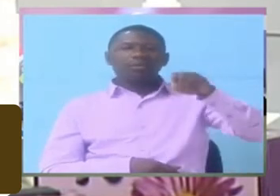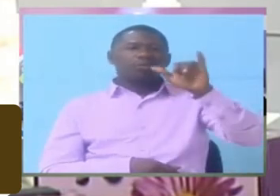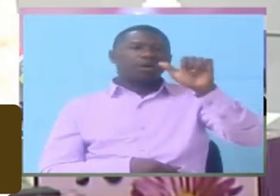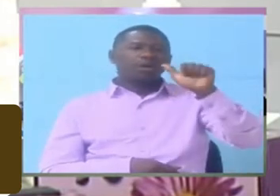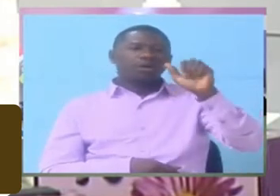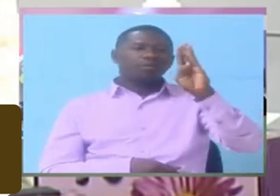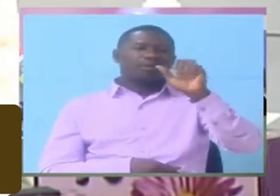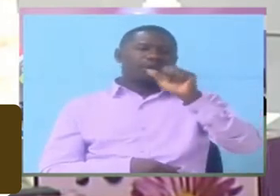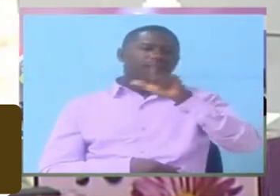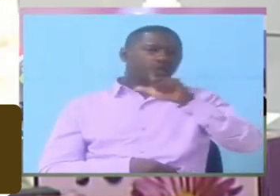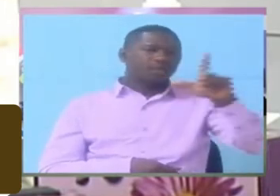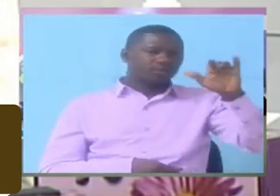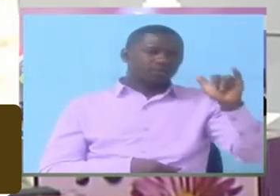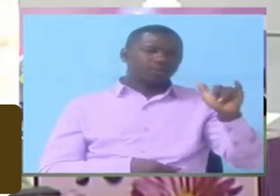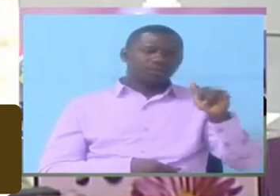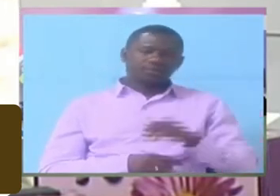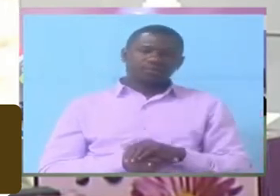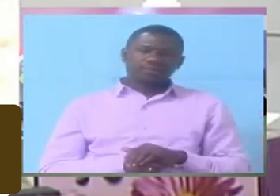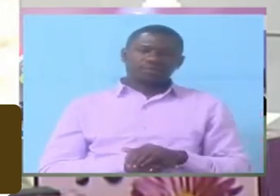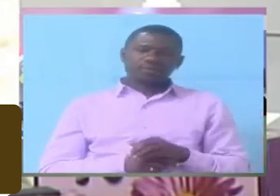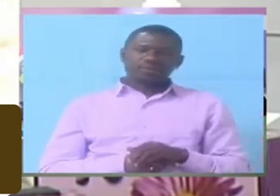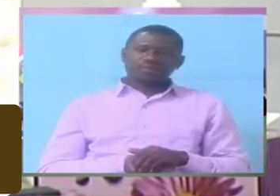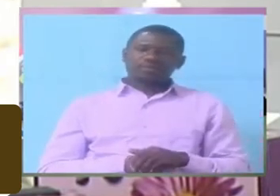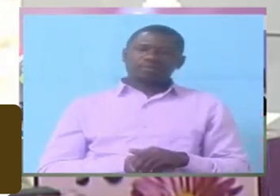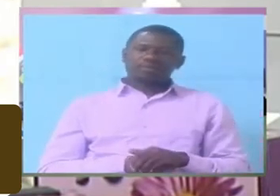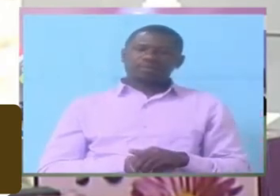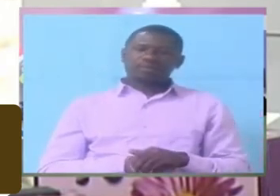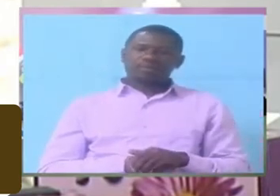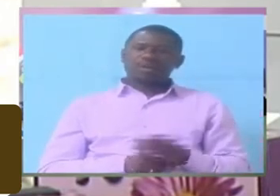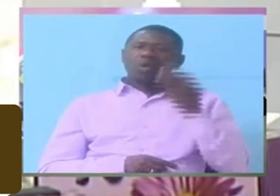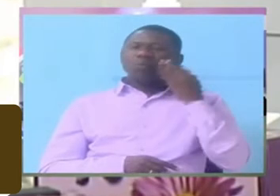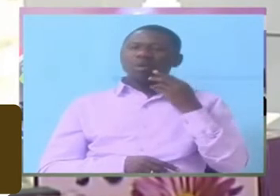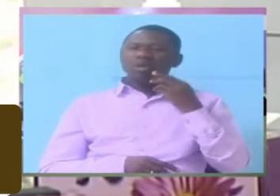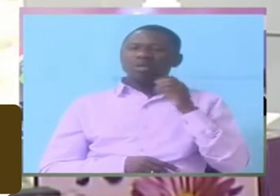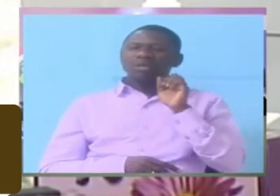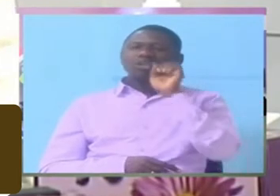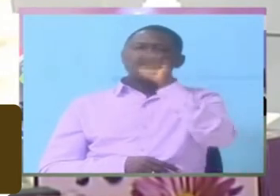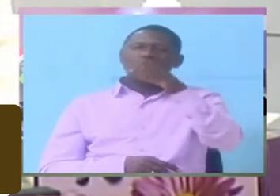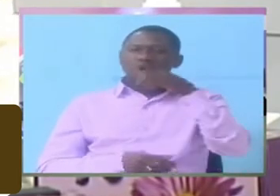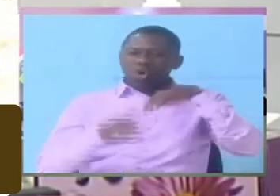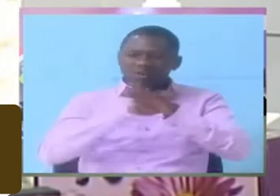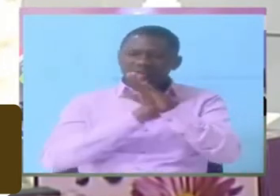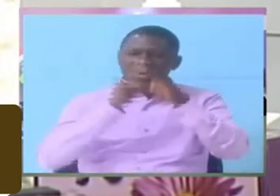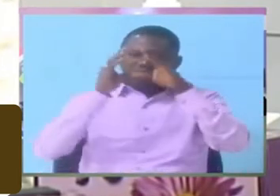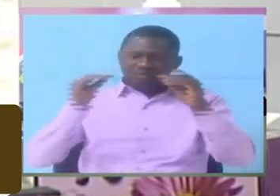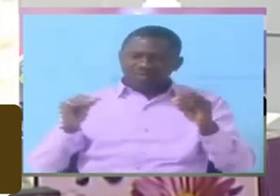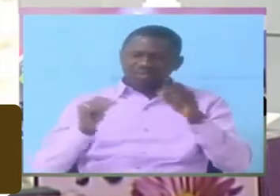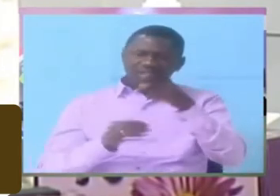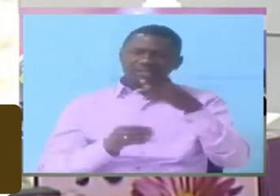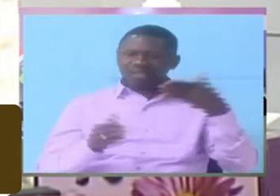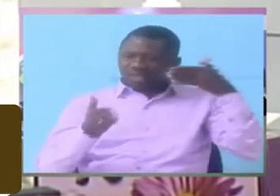When did he come to your office? I don't remember vividly, but that was my first contact with a jungula.